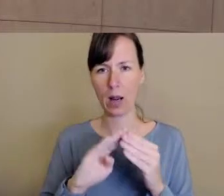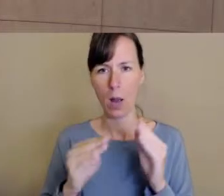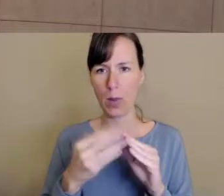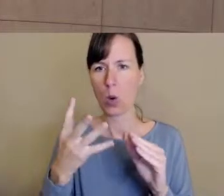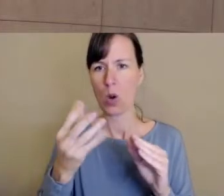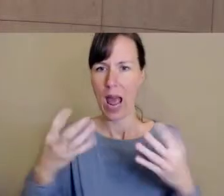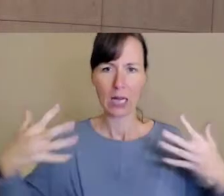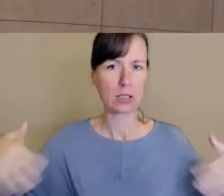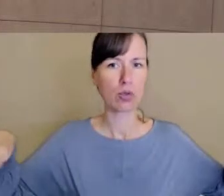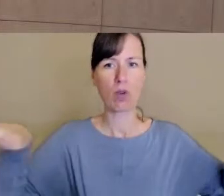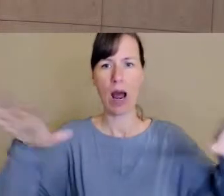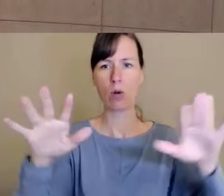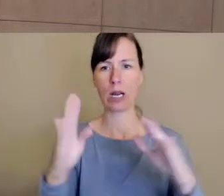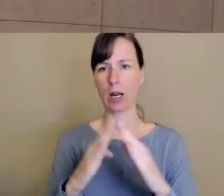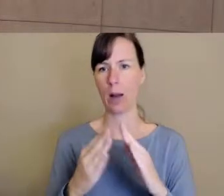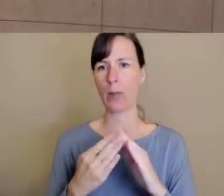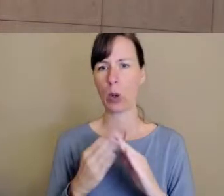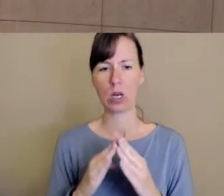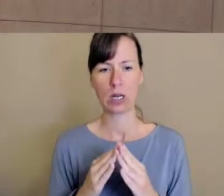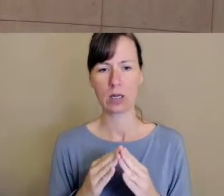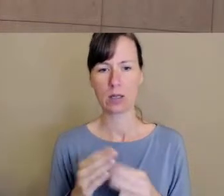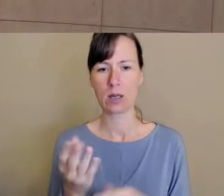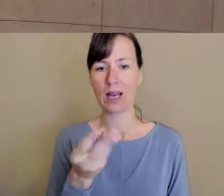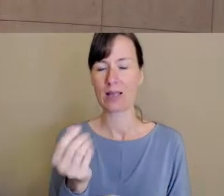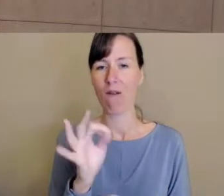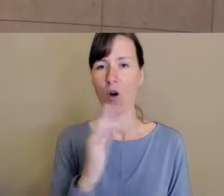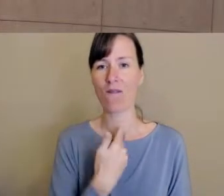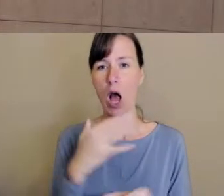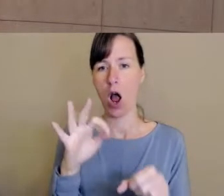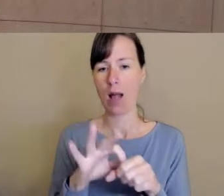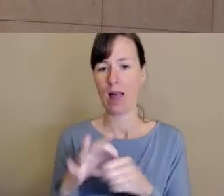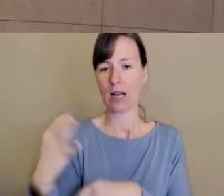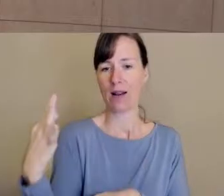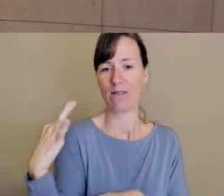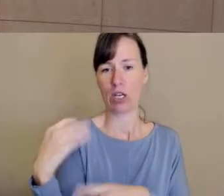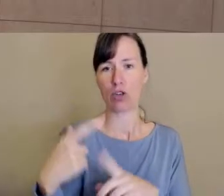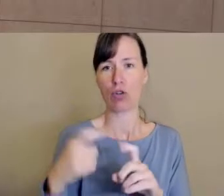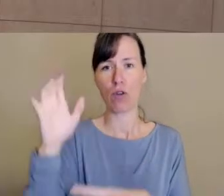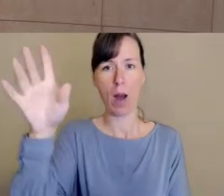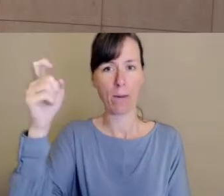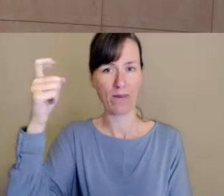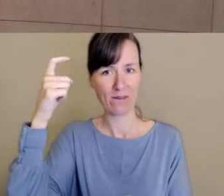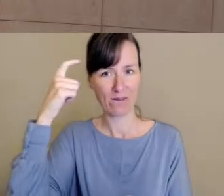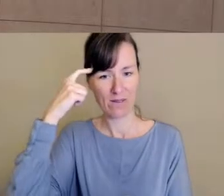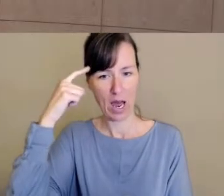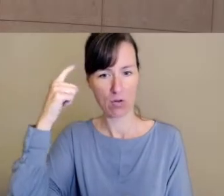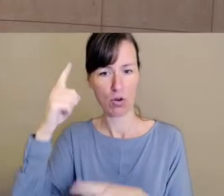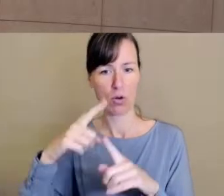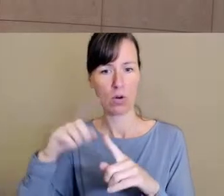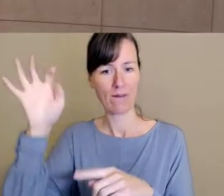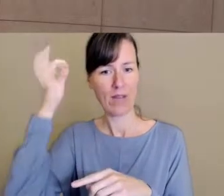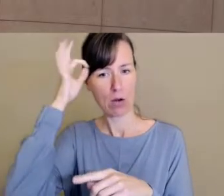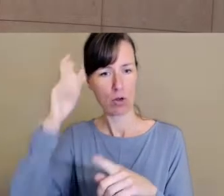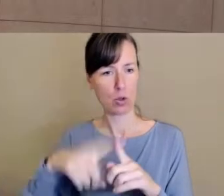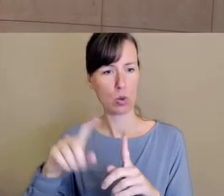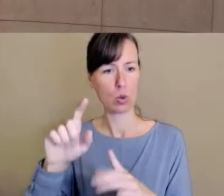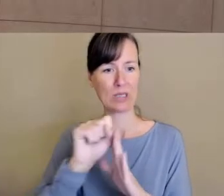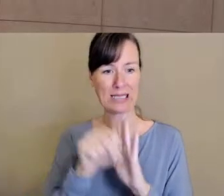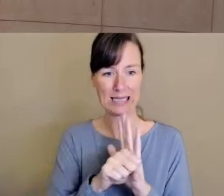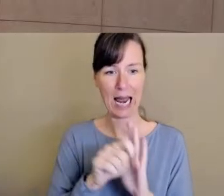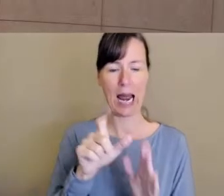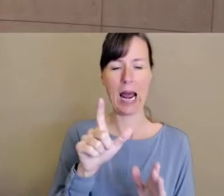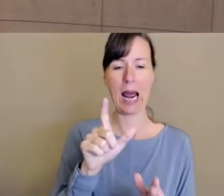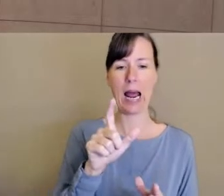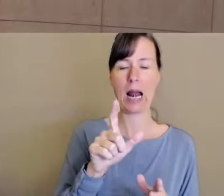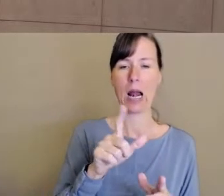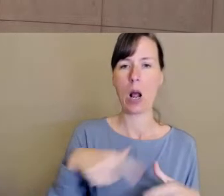Several of our elected officials from the federal to the state, the local county level was there. We'll continue to have them there, but the main part